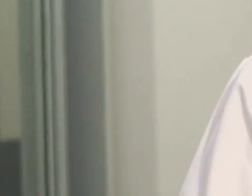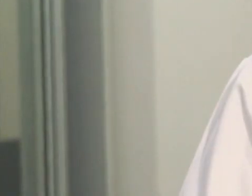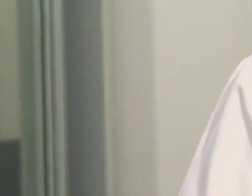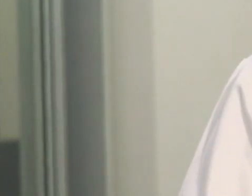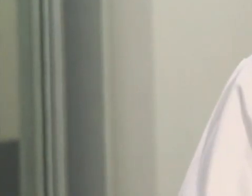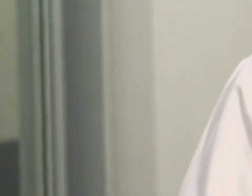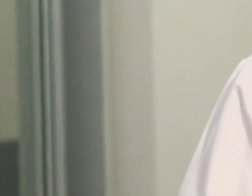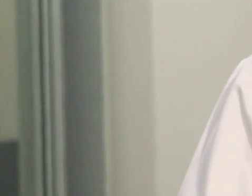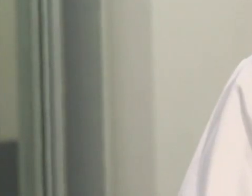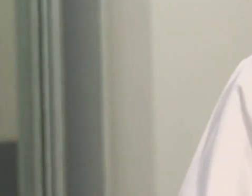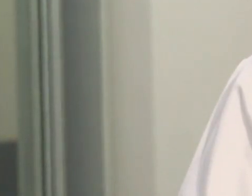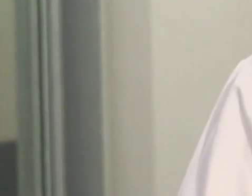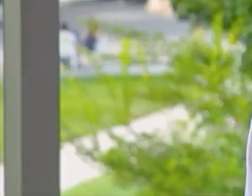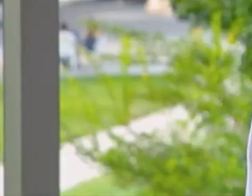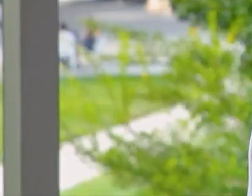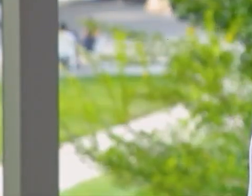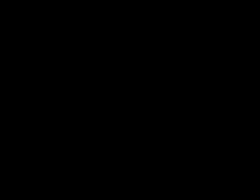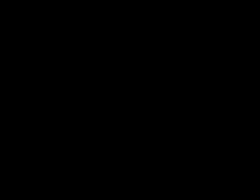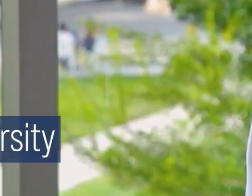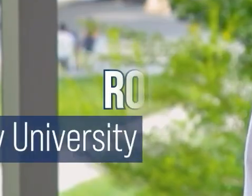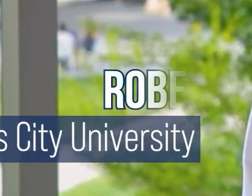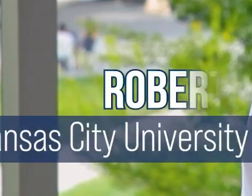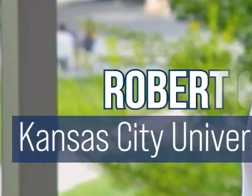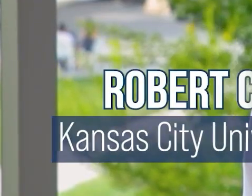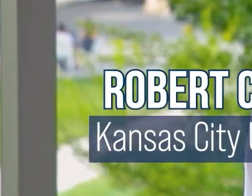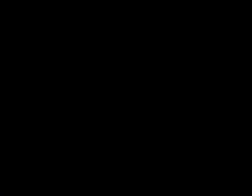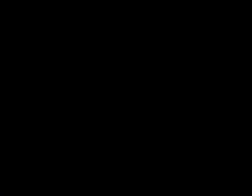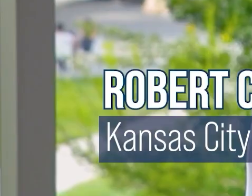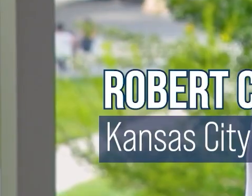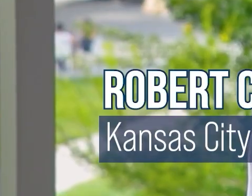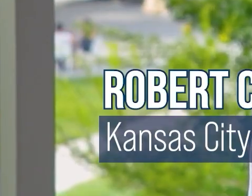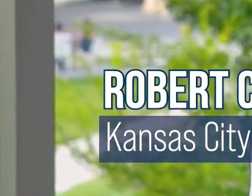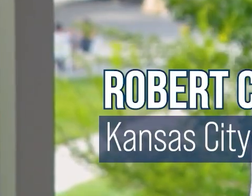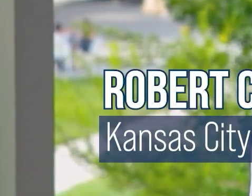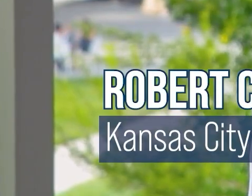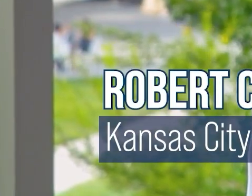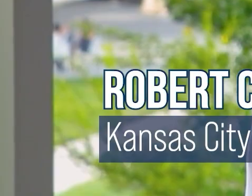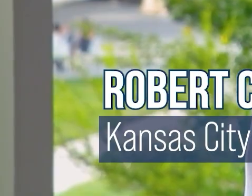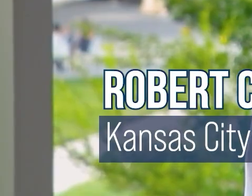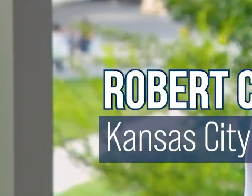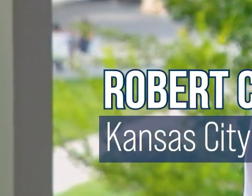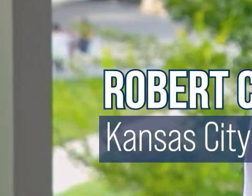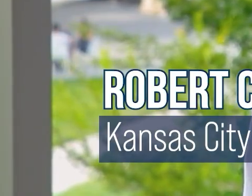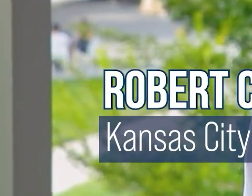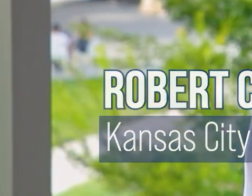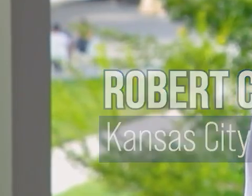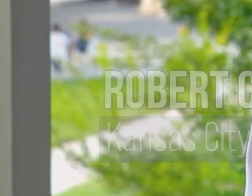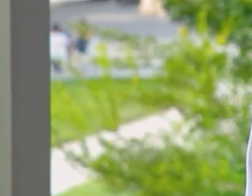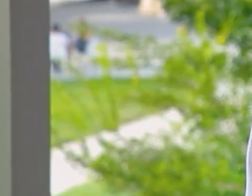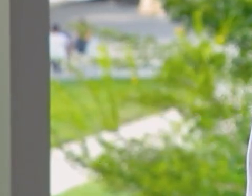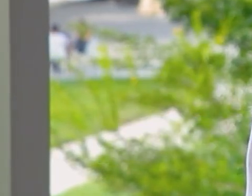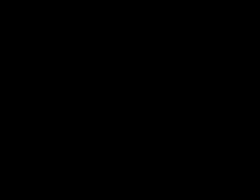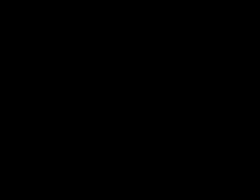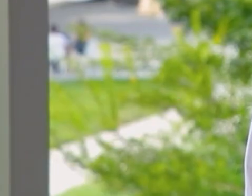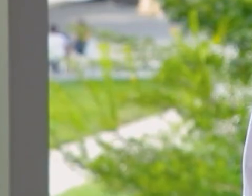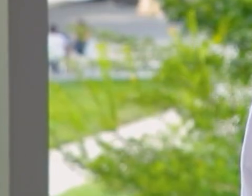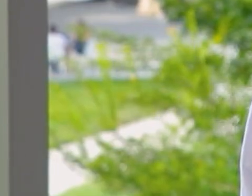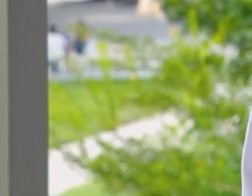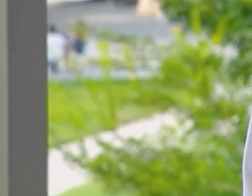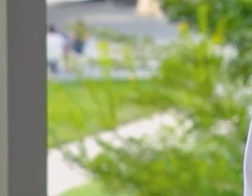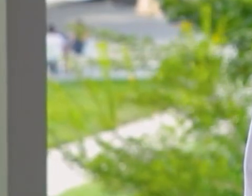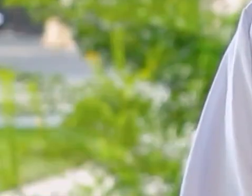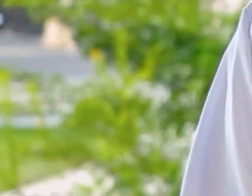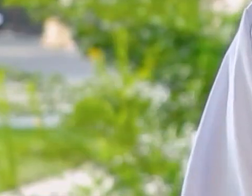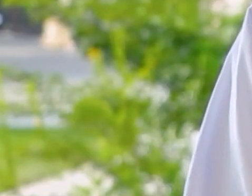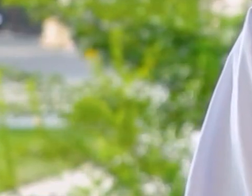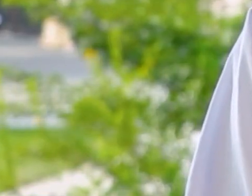higher than that of the general population. I'm Dr. Robert Cooley. And for male physicians, it is 1.41 times